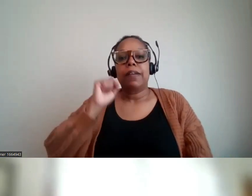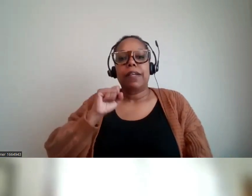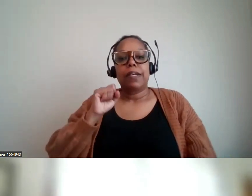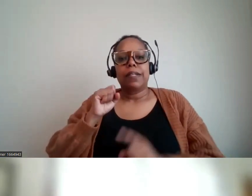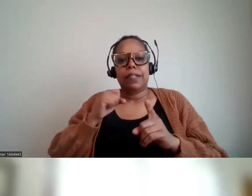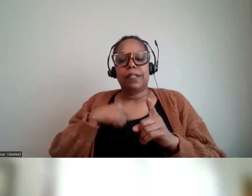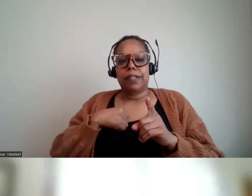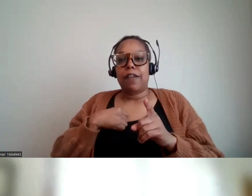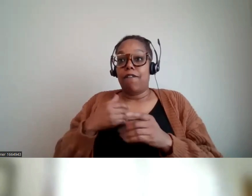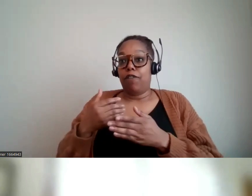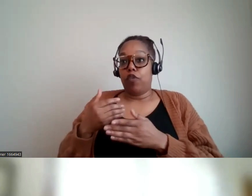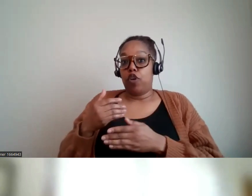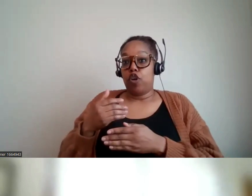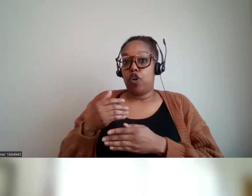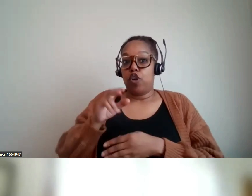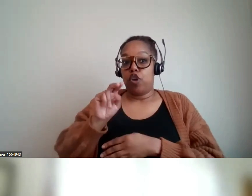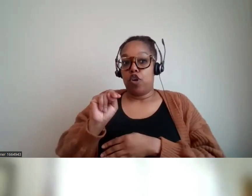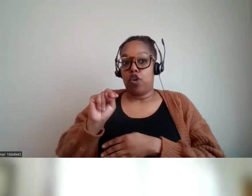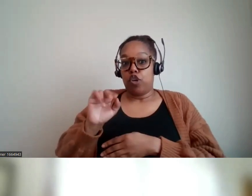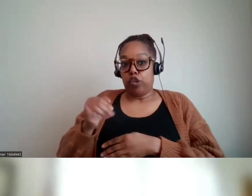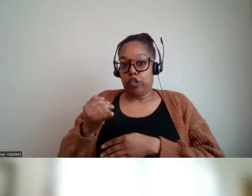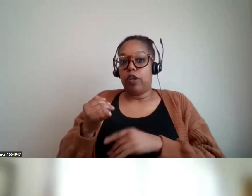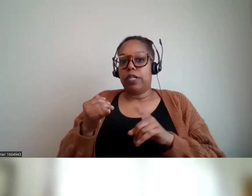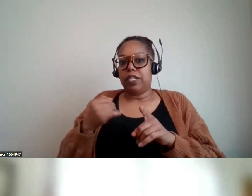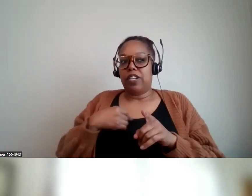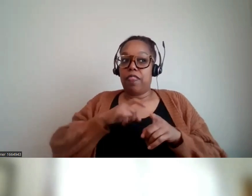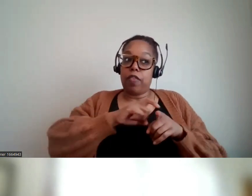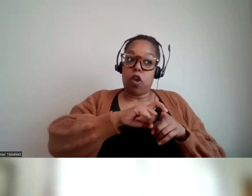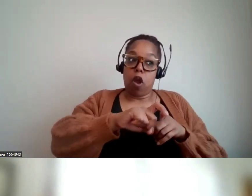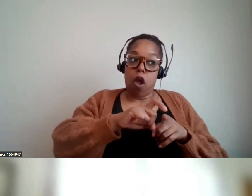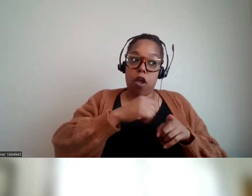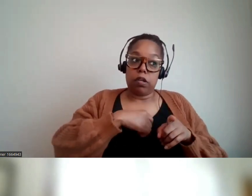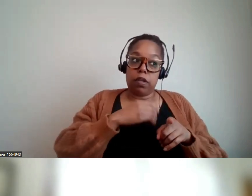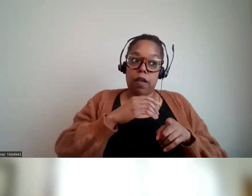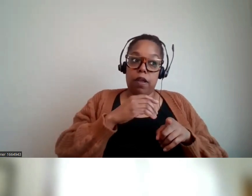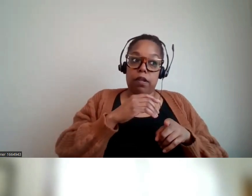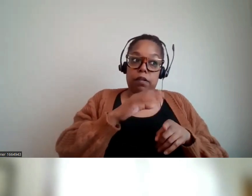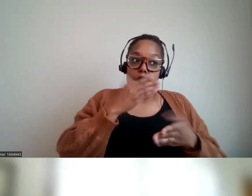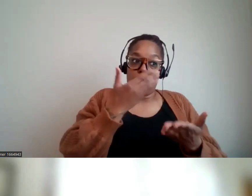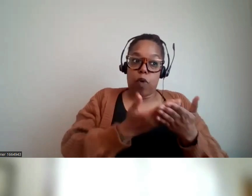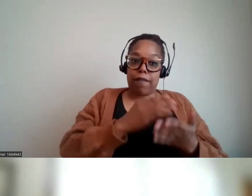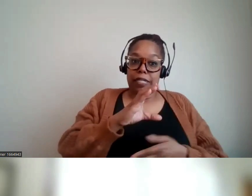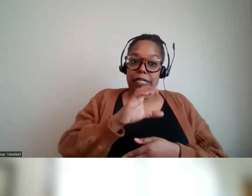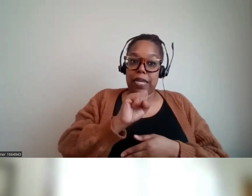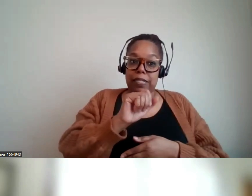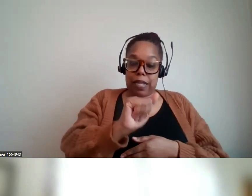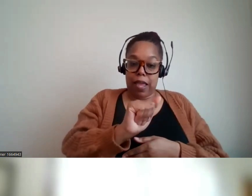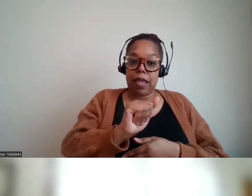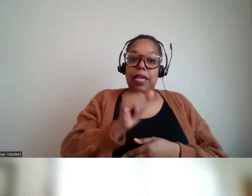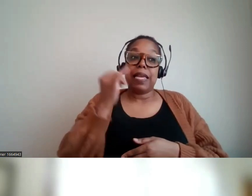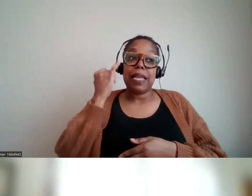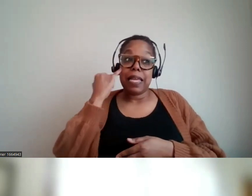New Jersey, the call comes through to that CSA that I spoke about. And again, if it rises to a level of